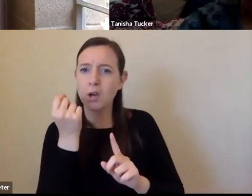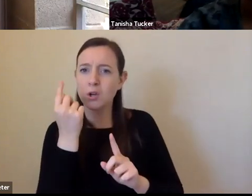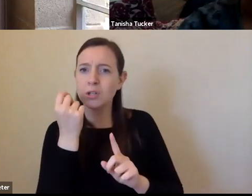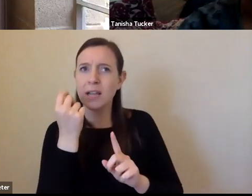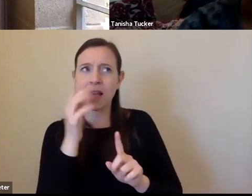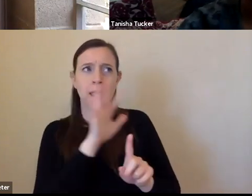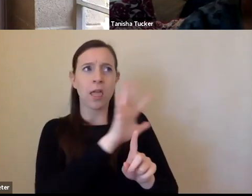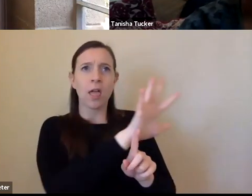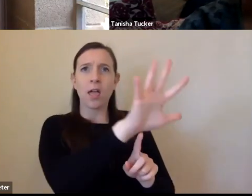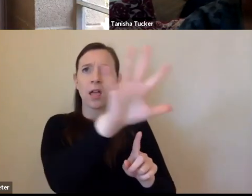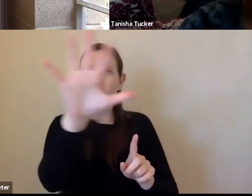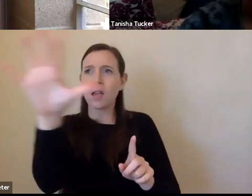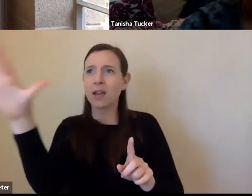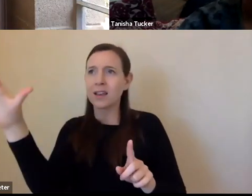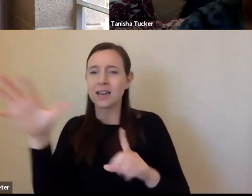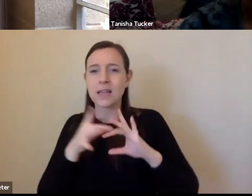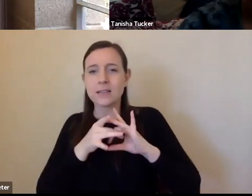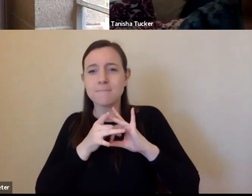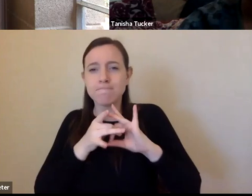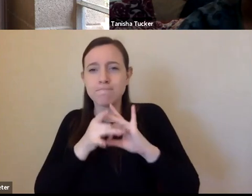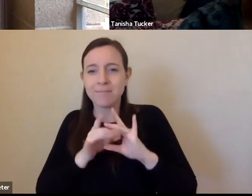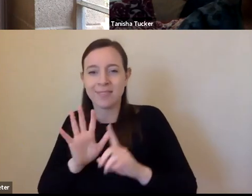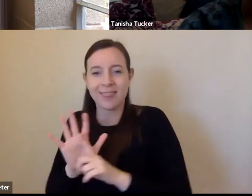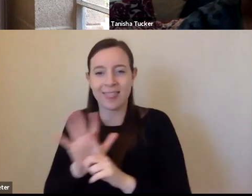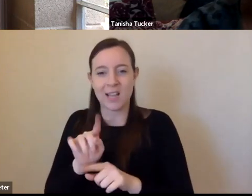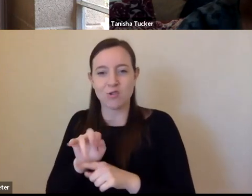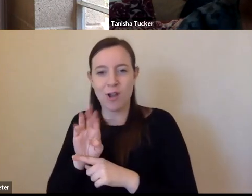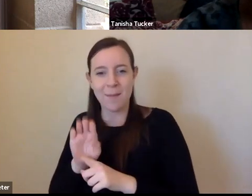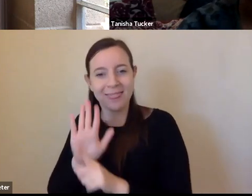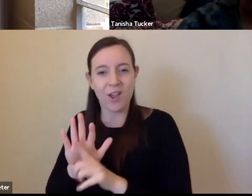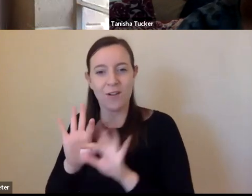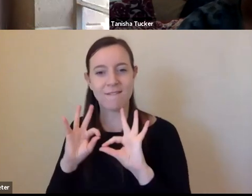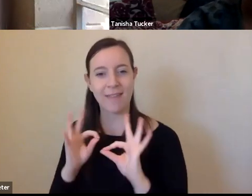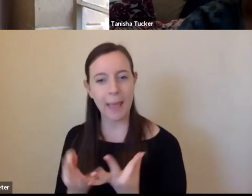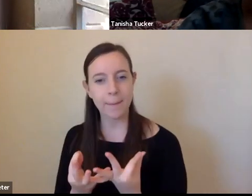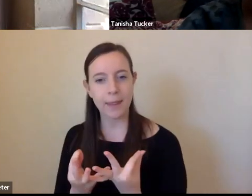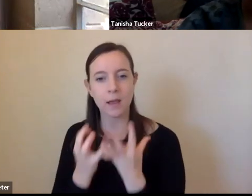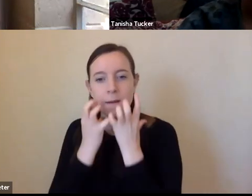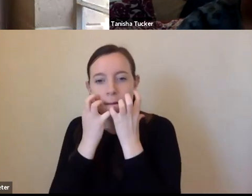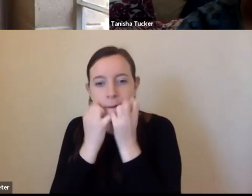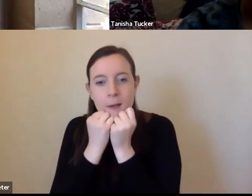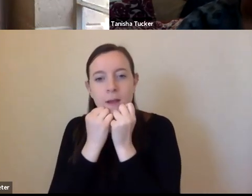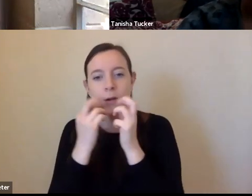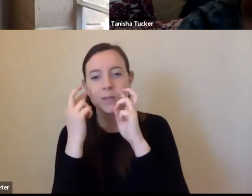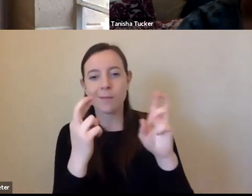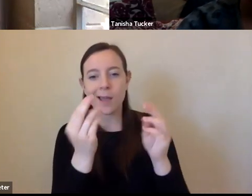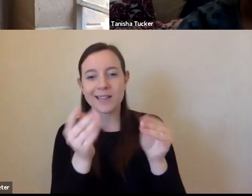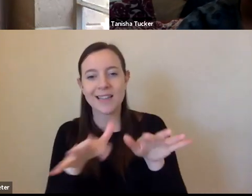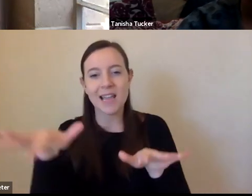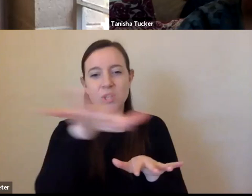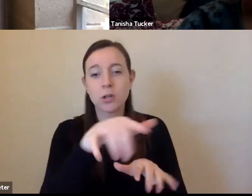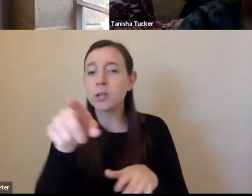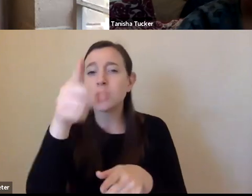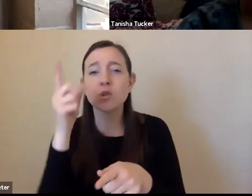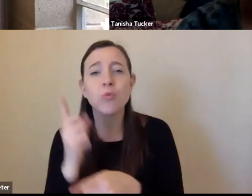tribe, and our relationship to the land, and the respect for nature. And she's right, it's a cycle. It's